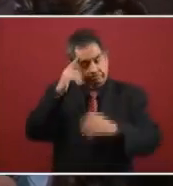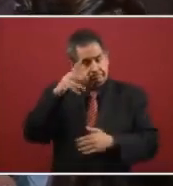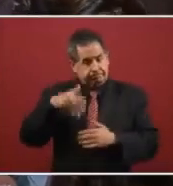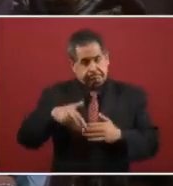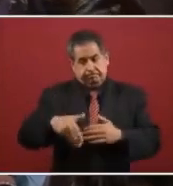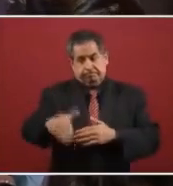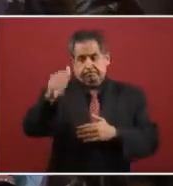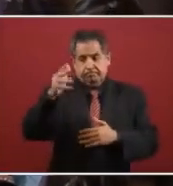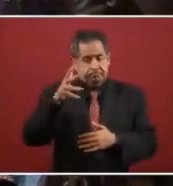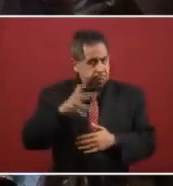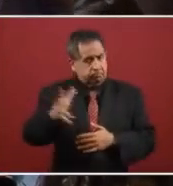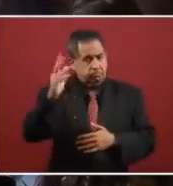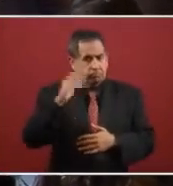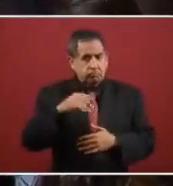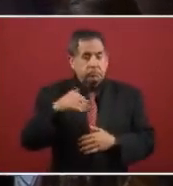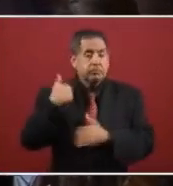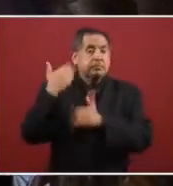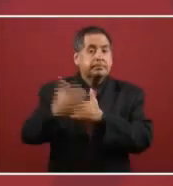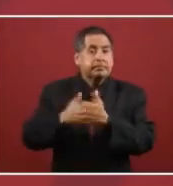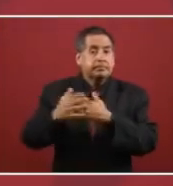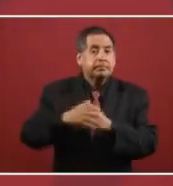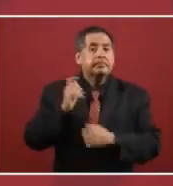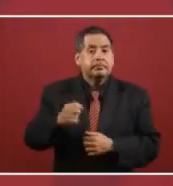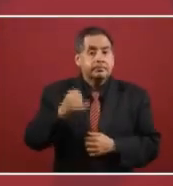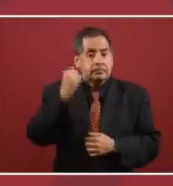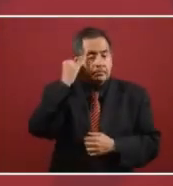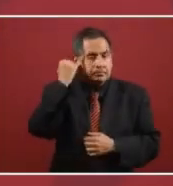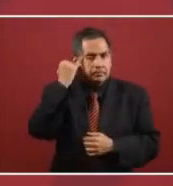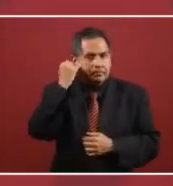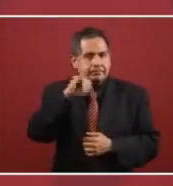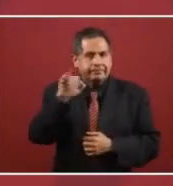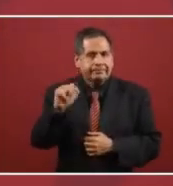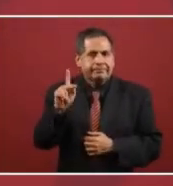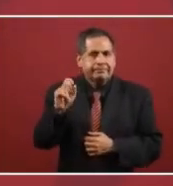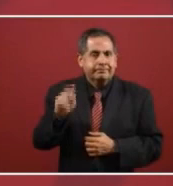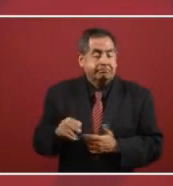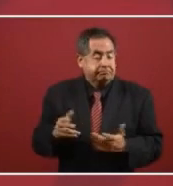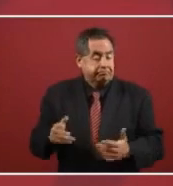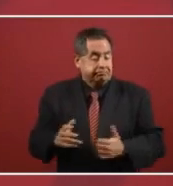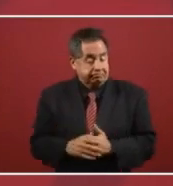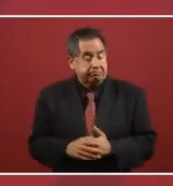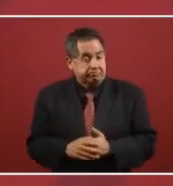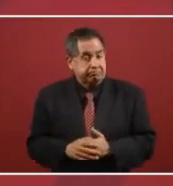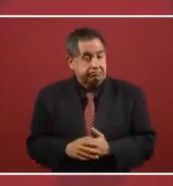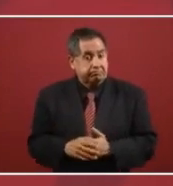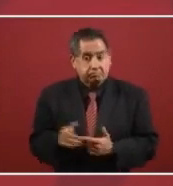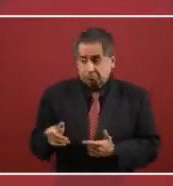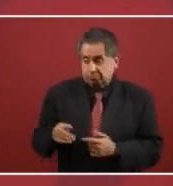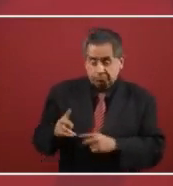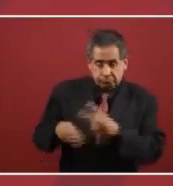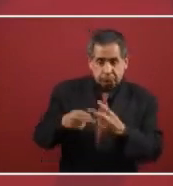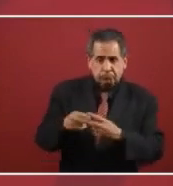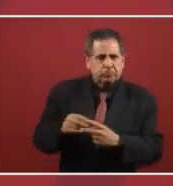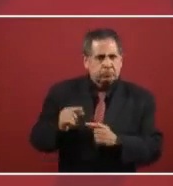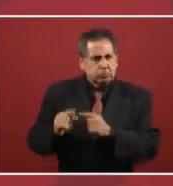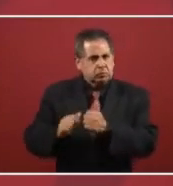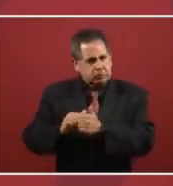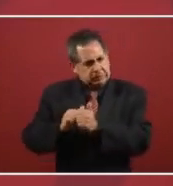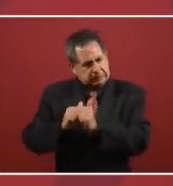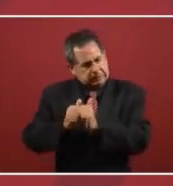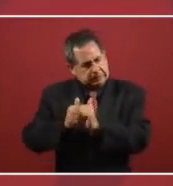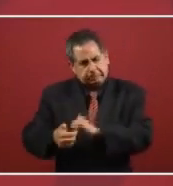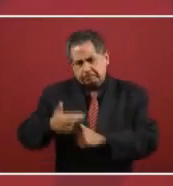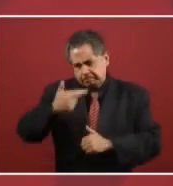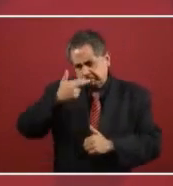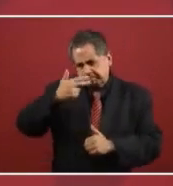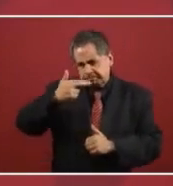So what's coming later And in this way, each time,